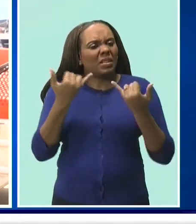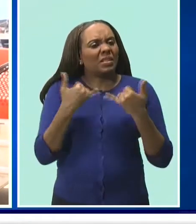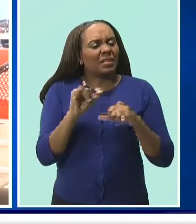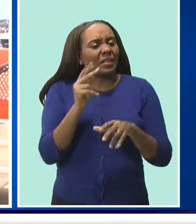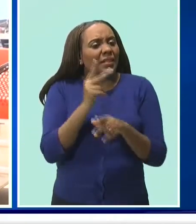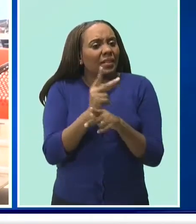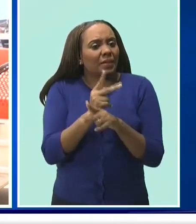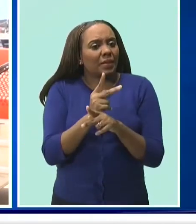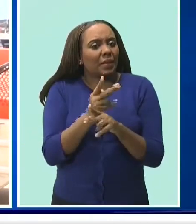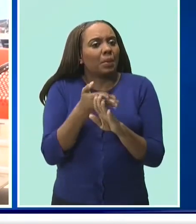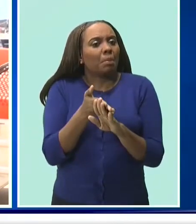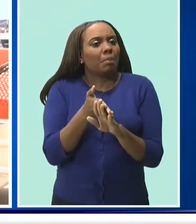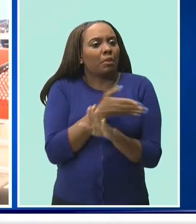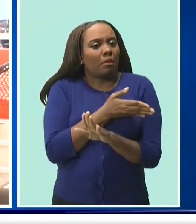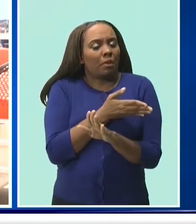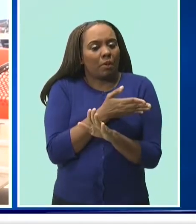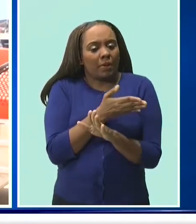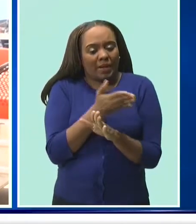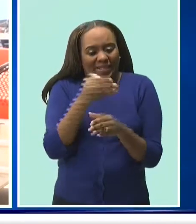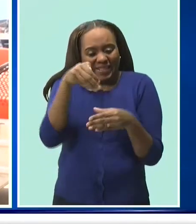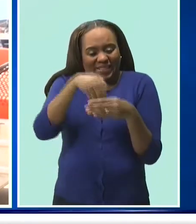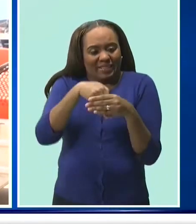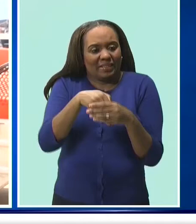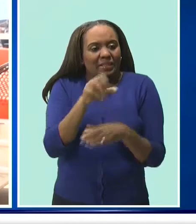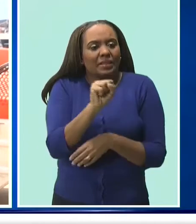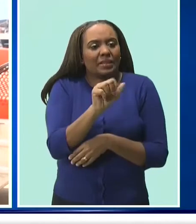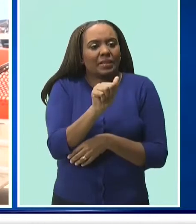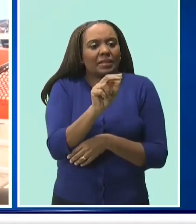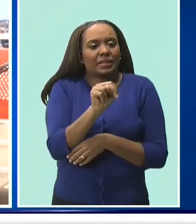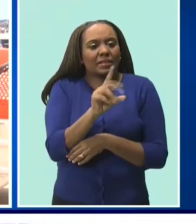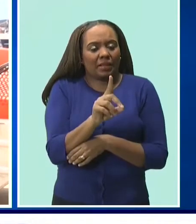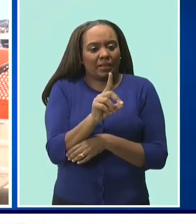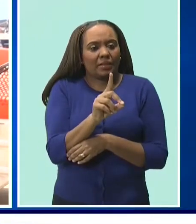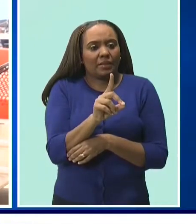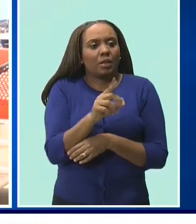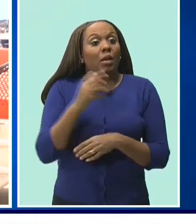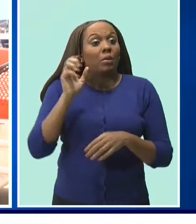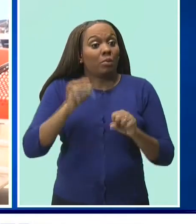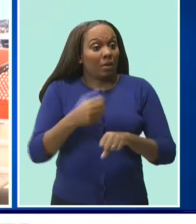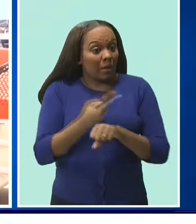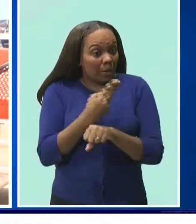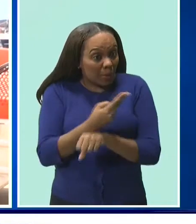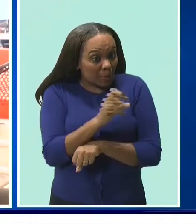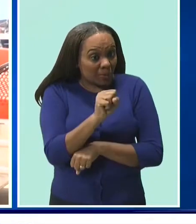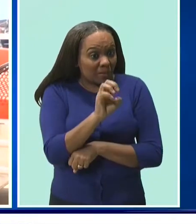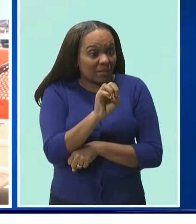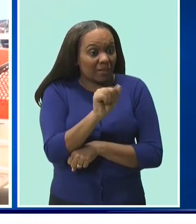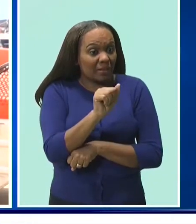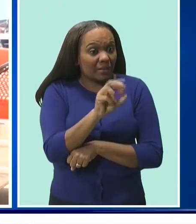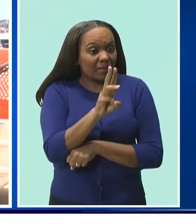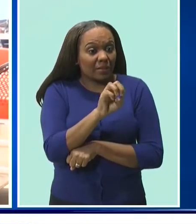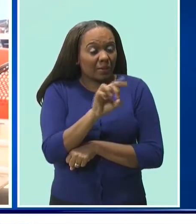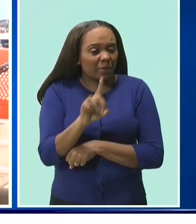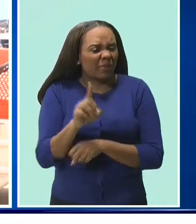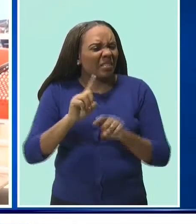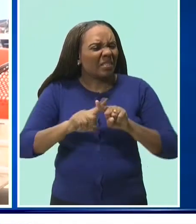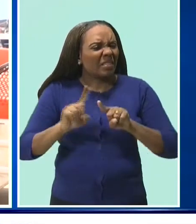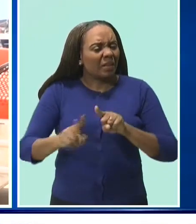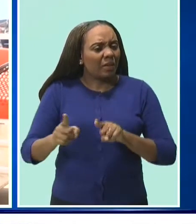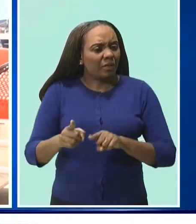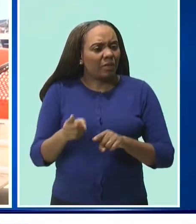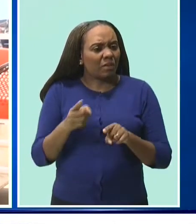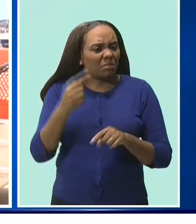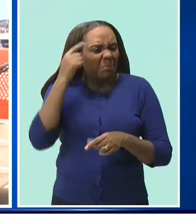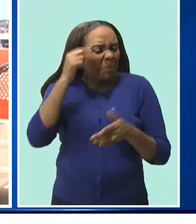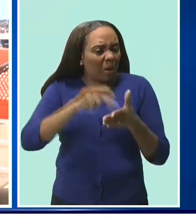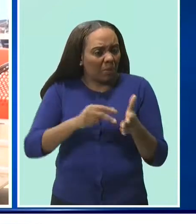seaweed before it actually goes into the sand. And we get it when it's fresh, we get it when you can use it for more productive purposes. In total, the government of